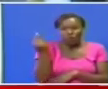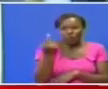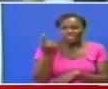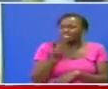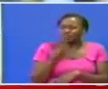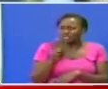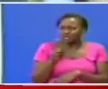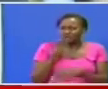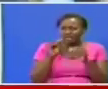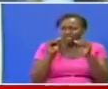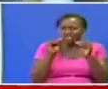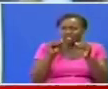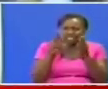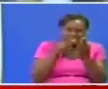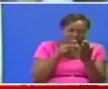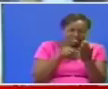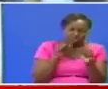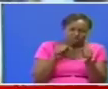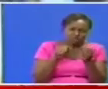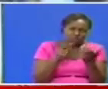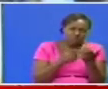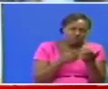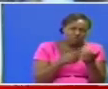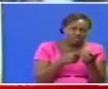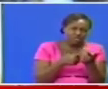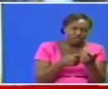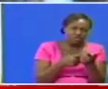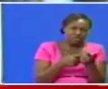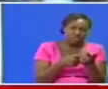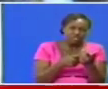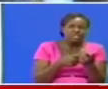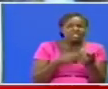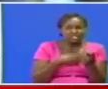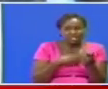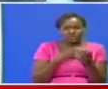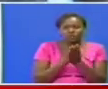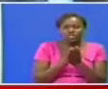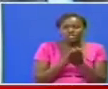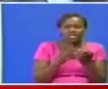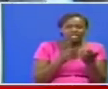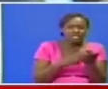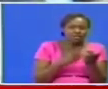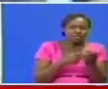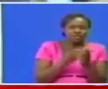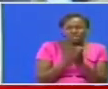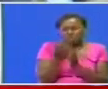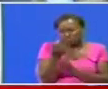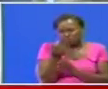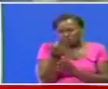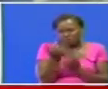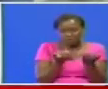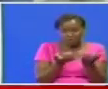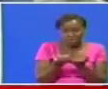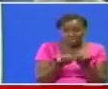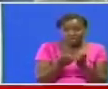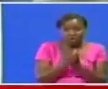to read, he could count. He turned this skill with numbers into a successful small business, and with the